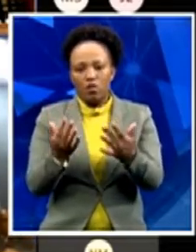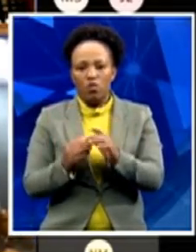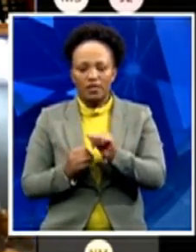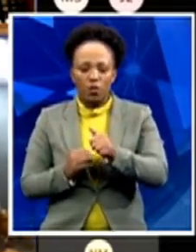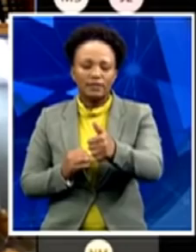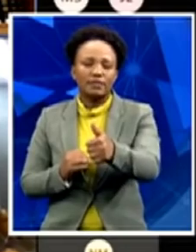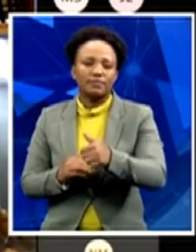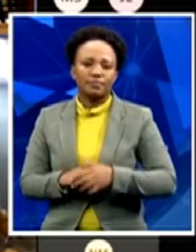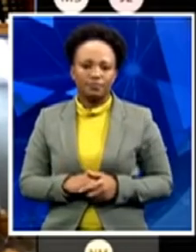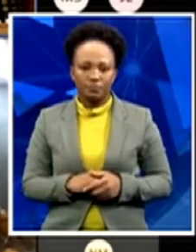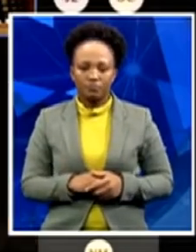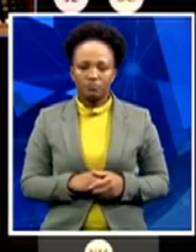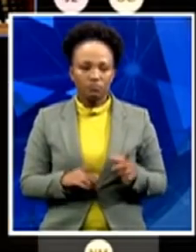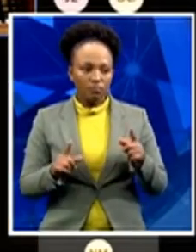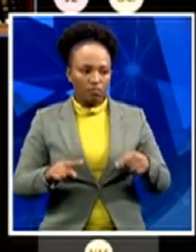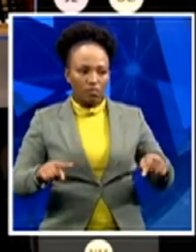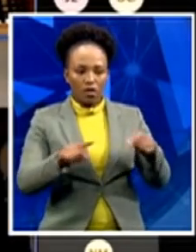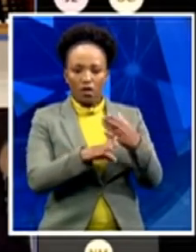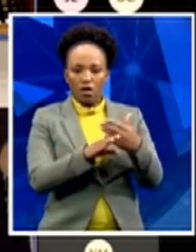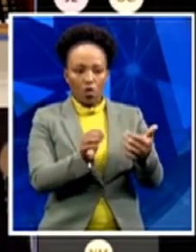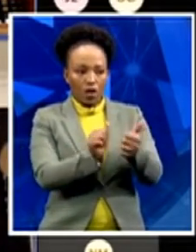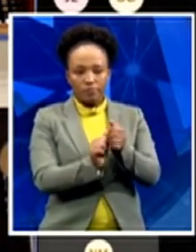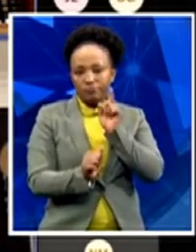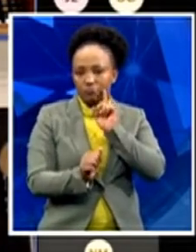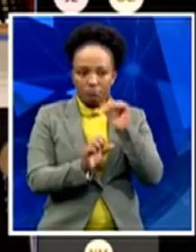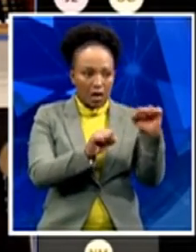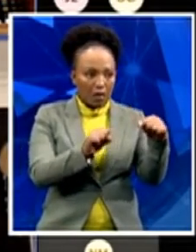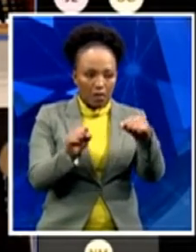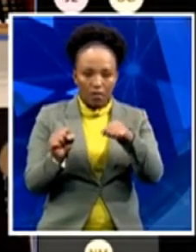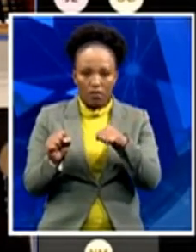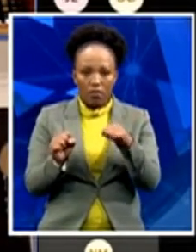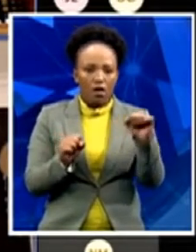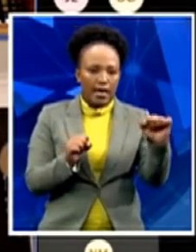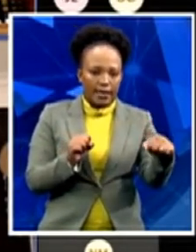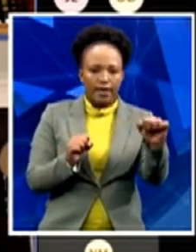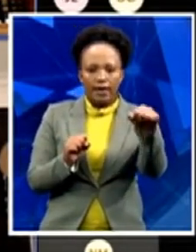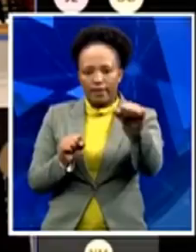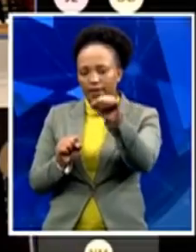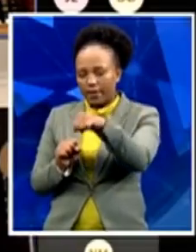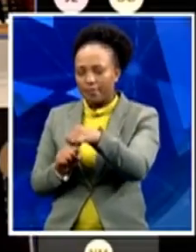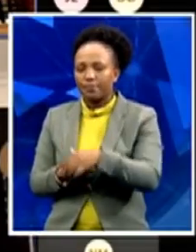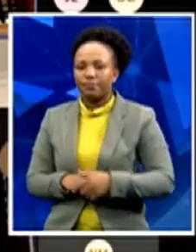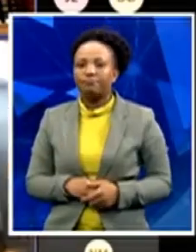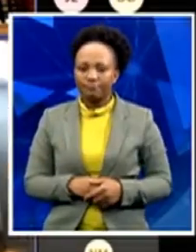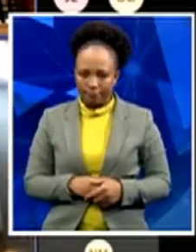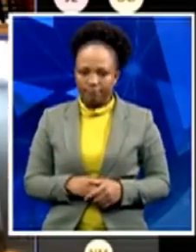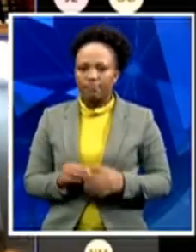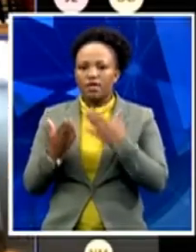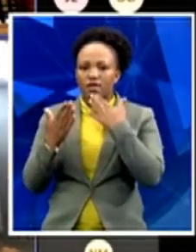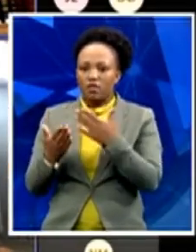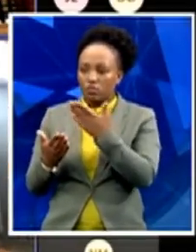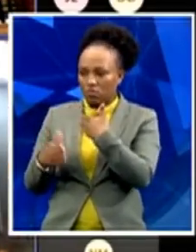well. Yes. Agree? Yes, we do agree. Good, thank you. Good, Mr. Mpofu, you may then proceed. Thank you, my